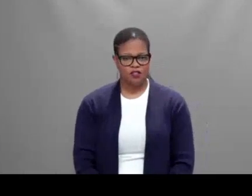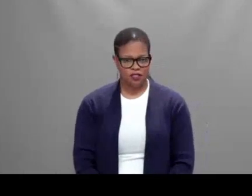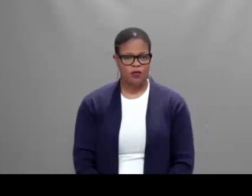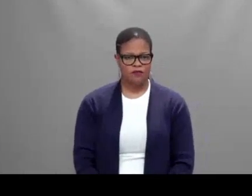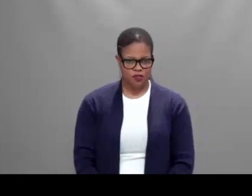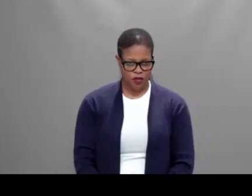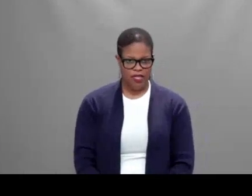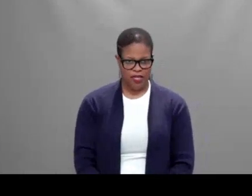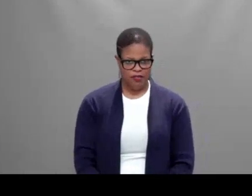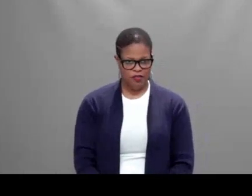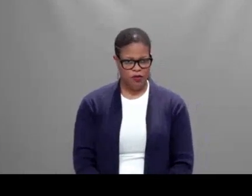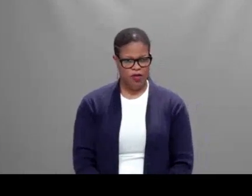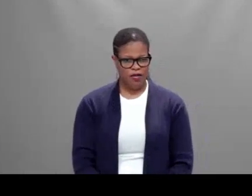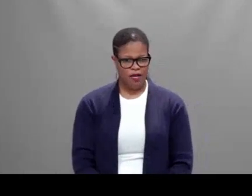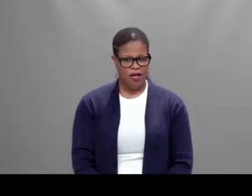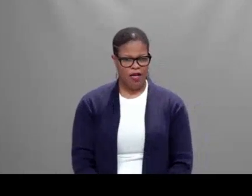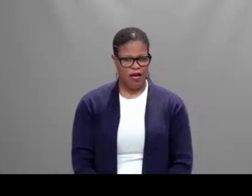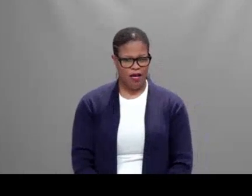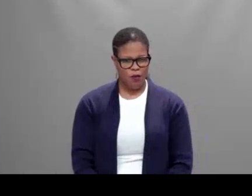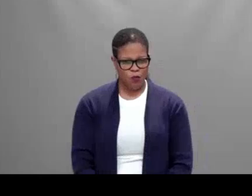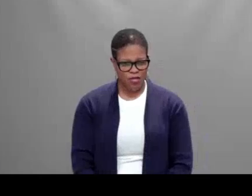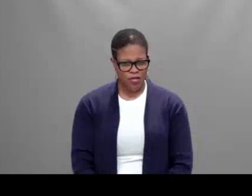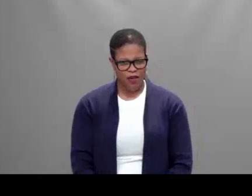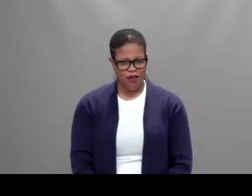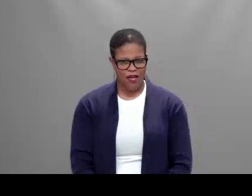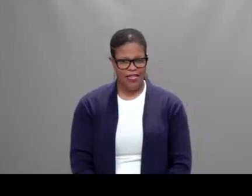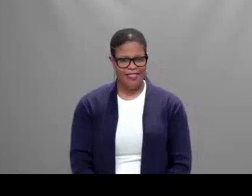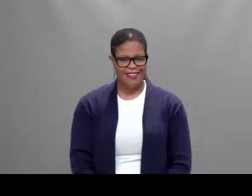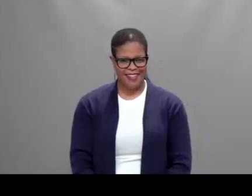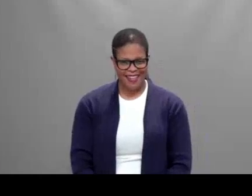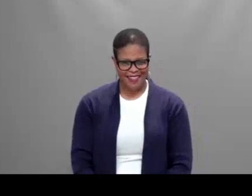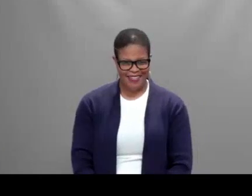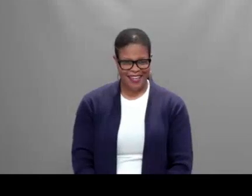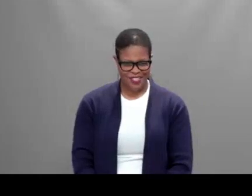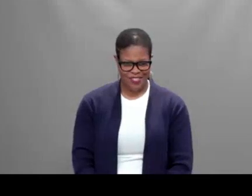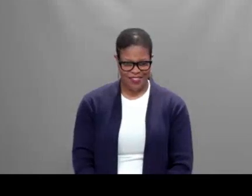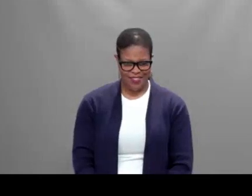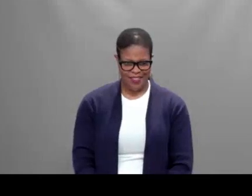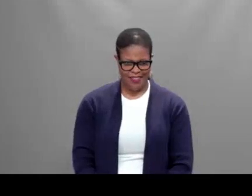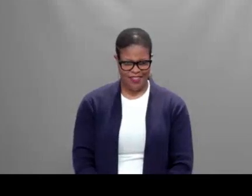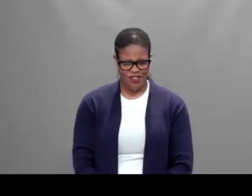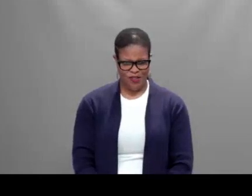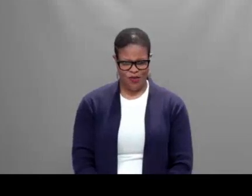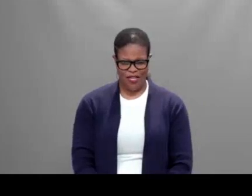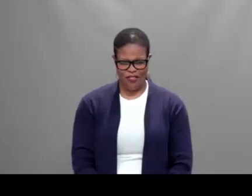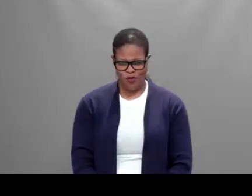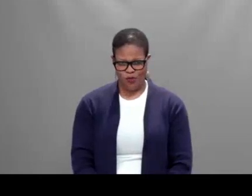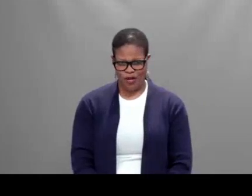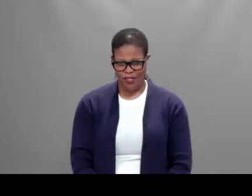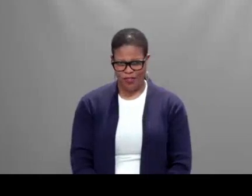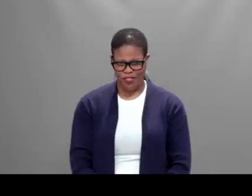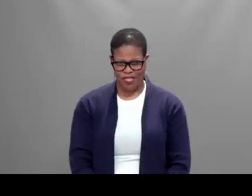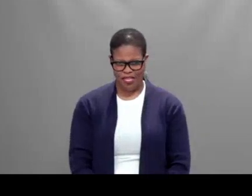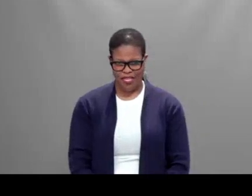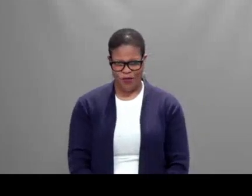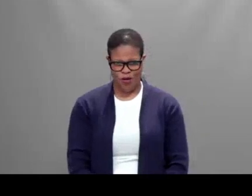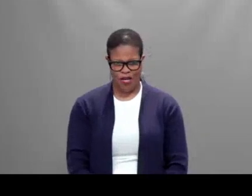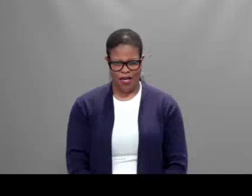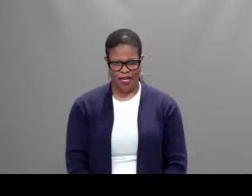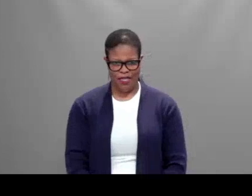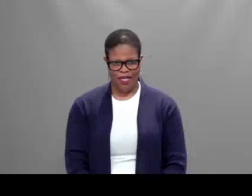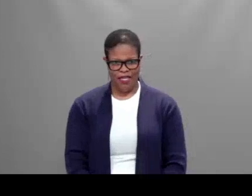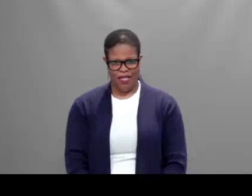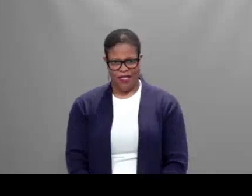so the dollars that was for training. So we are a state agency, so I don't quite